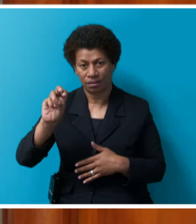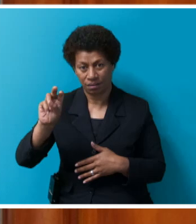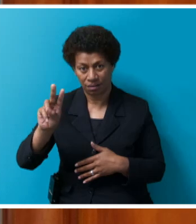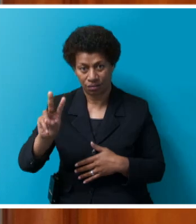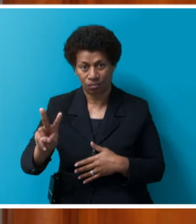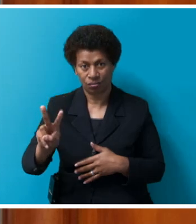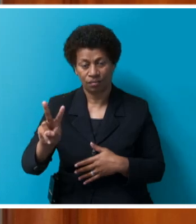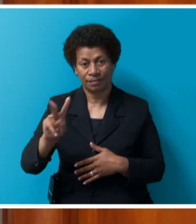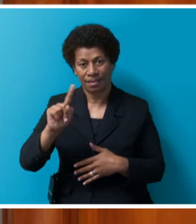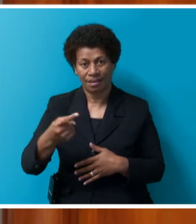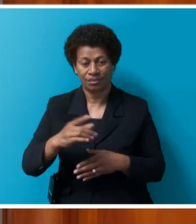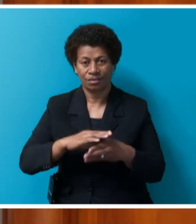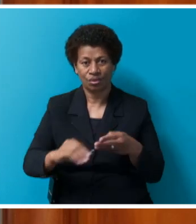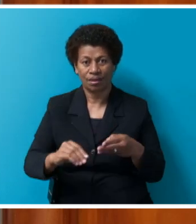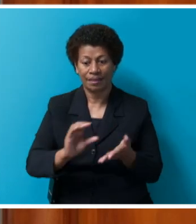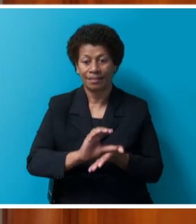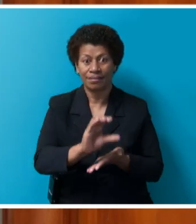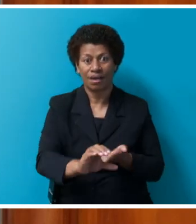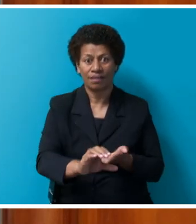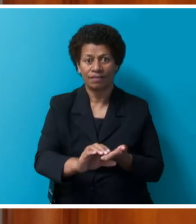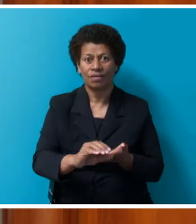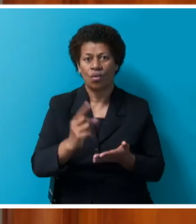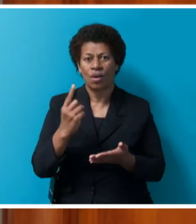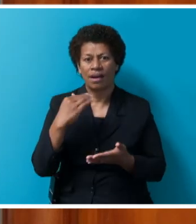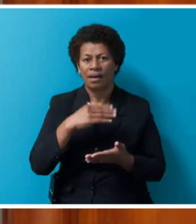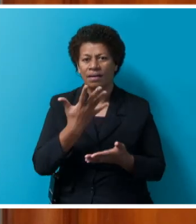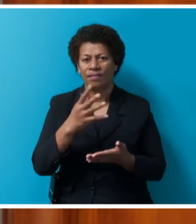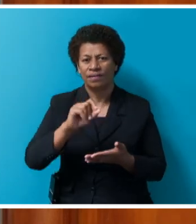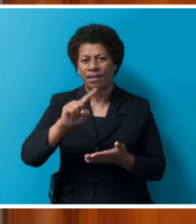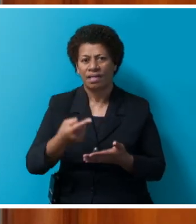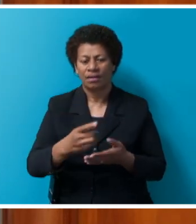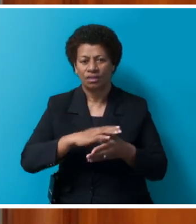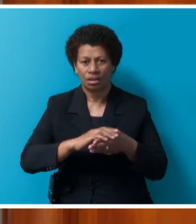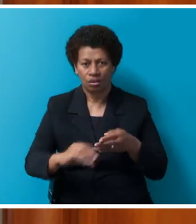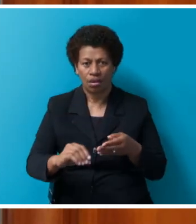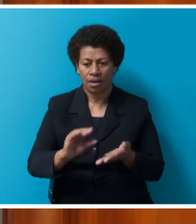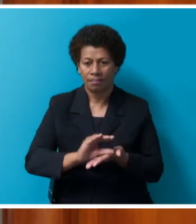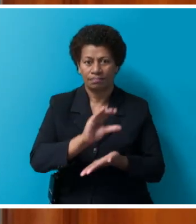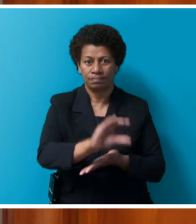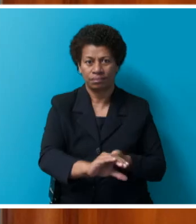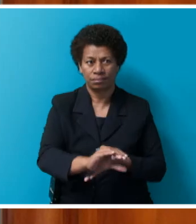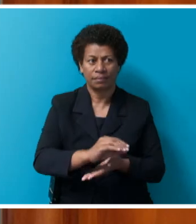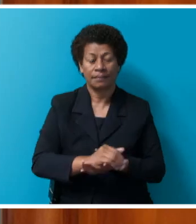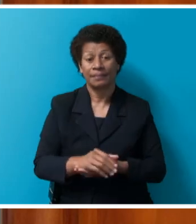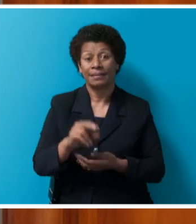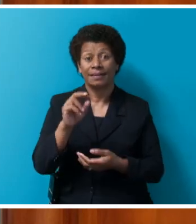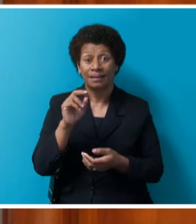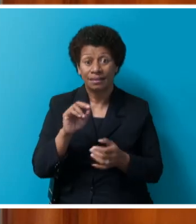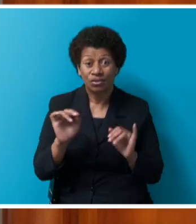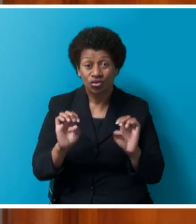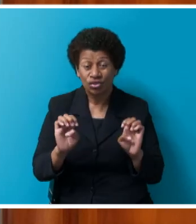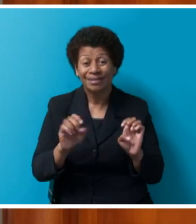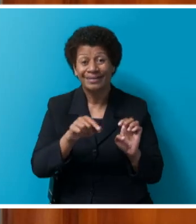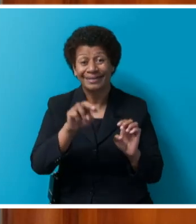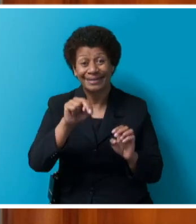grant for the running of the centre of $150,000. There is a grant on the urgently needed Drug